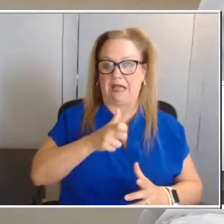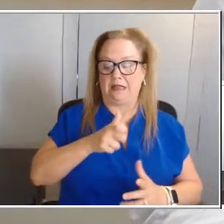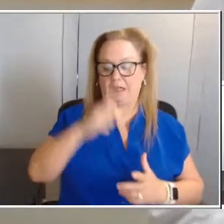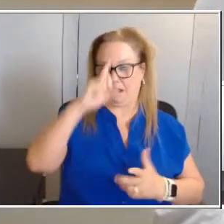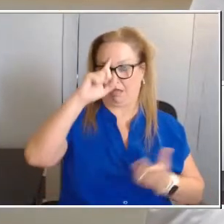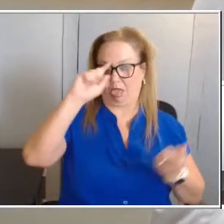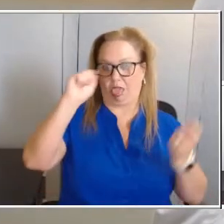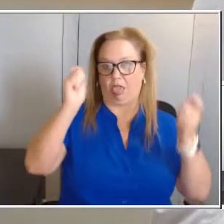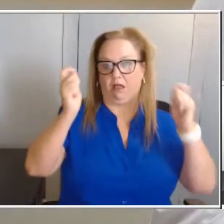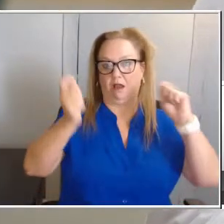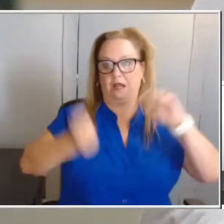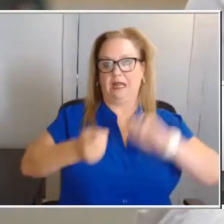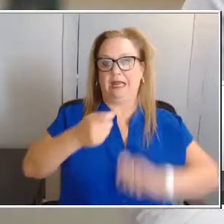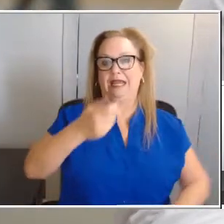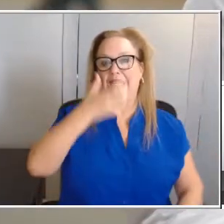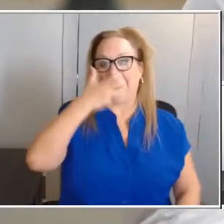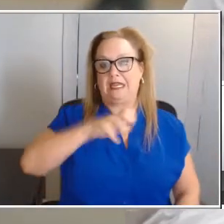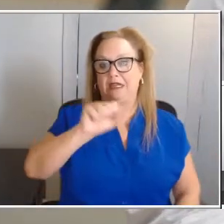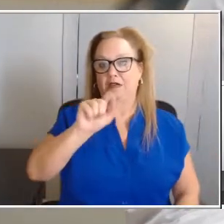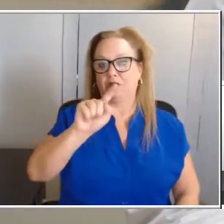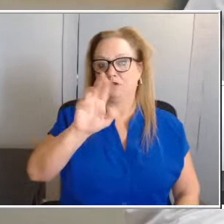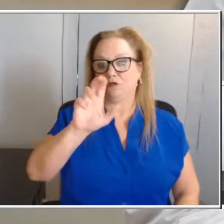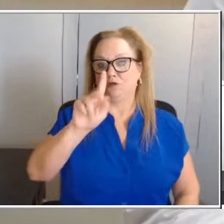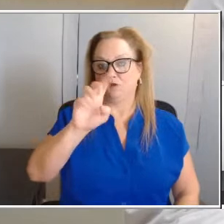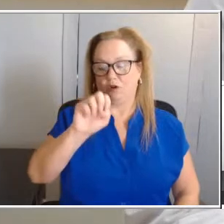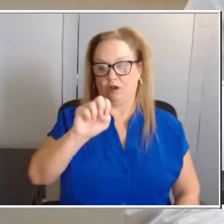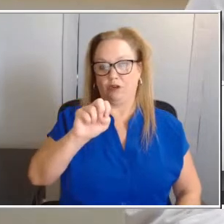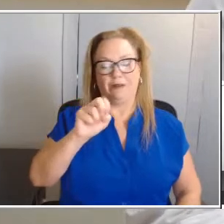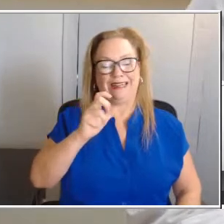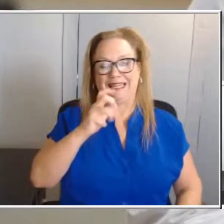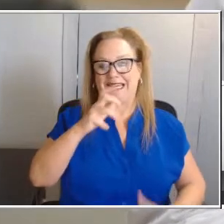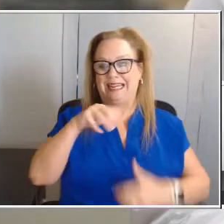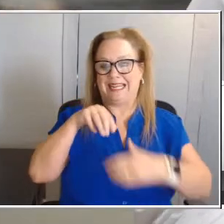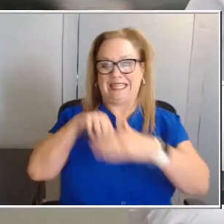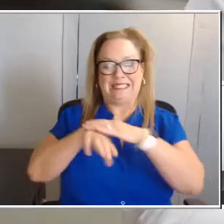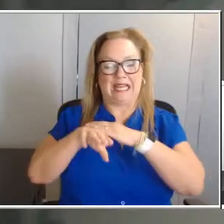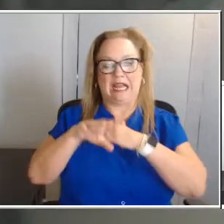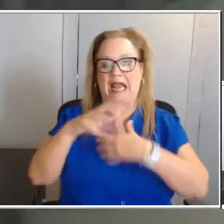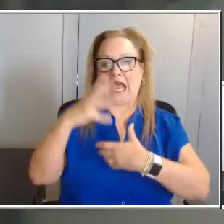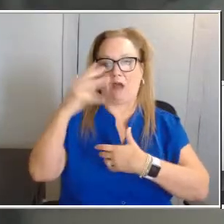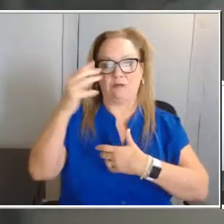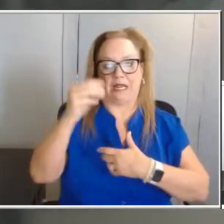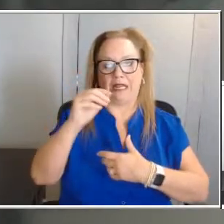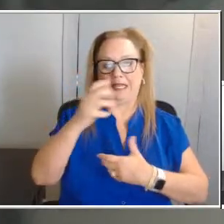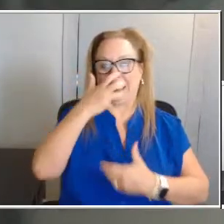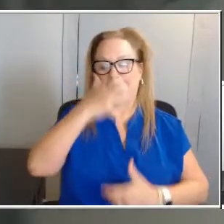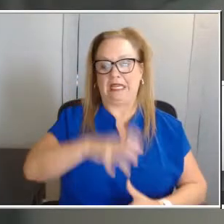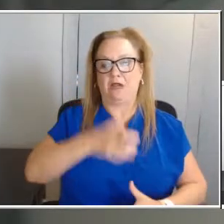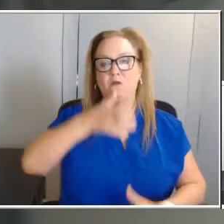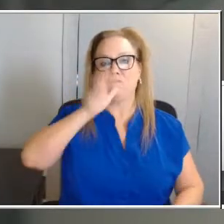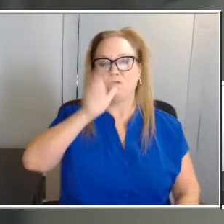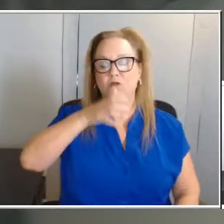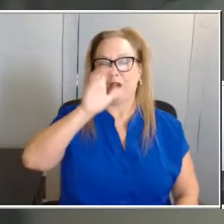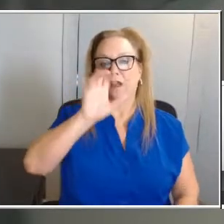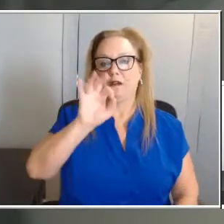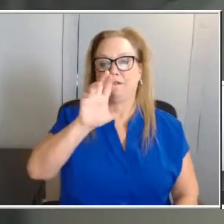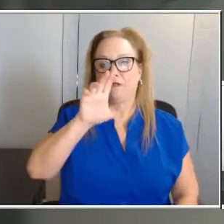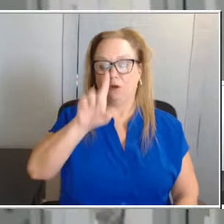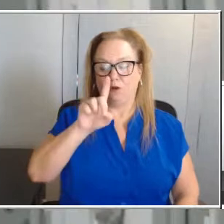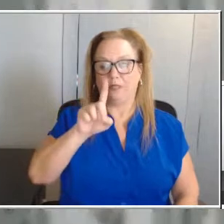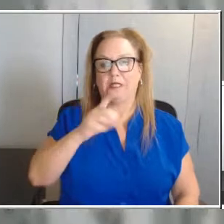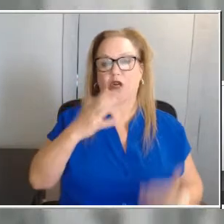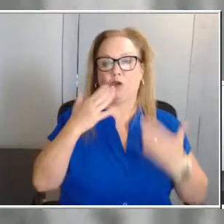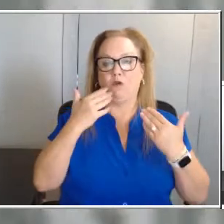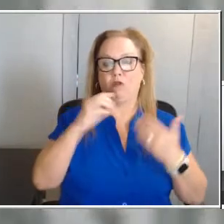heat stroke yet, first thing is need to get out of the hot environment if at all possible. Need to start drinking fluids and taking those in to get cooled down.